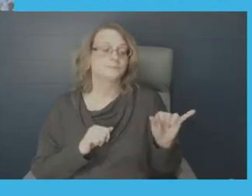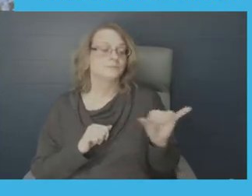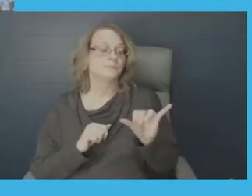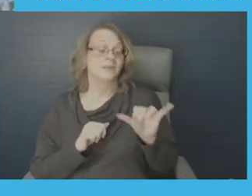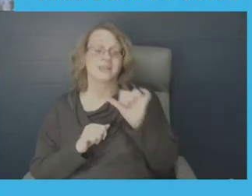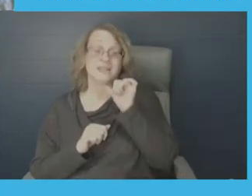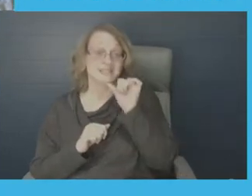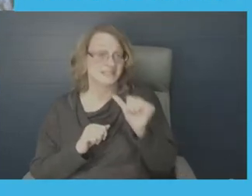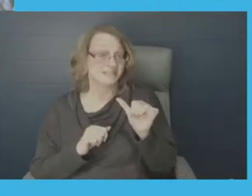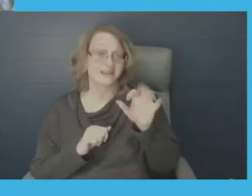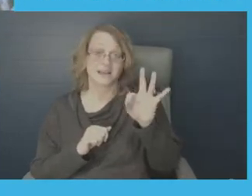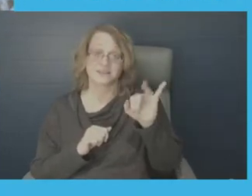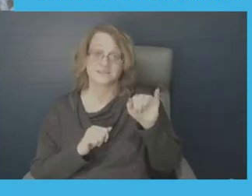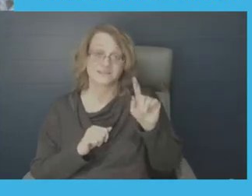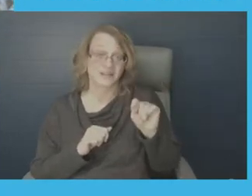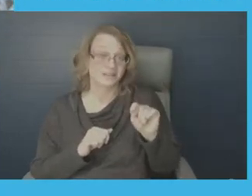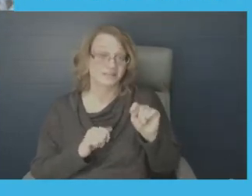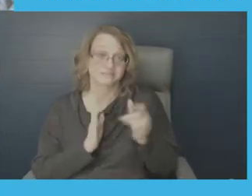not only is he not ready,